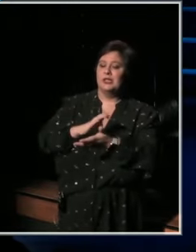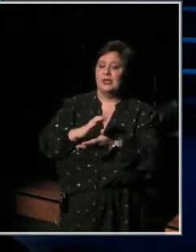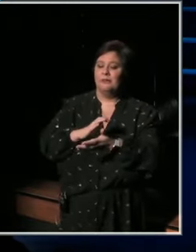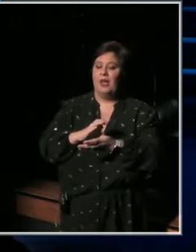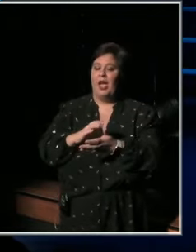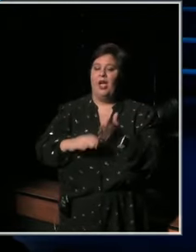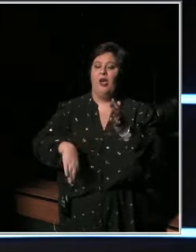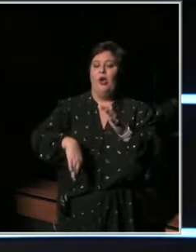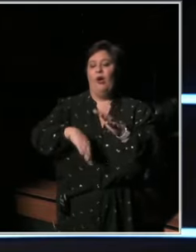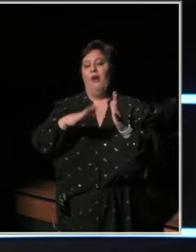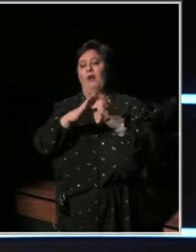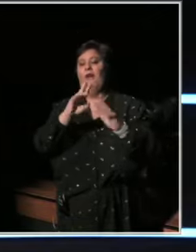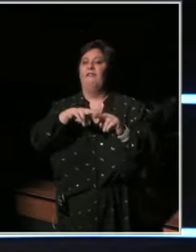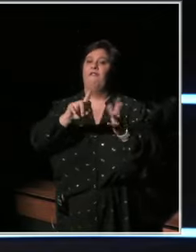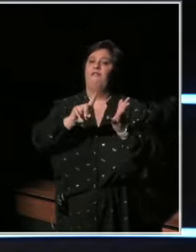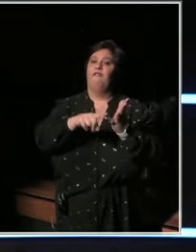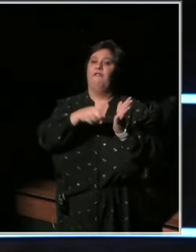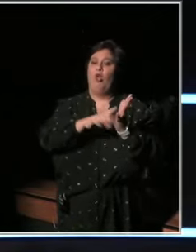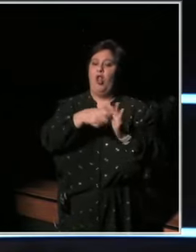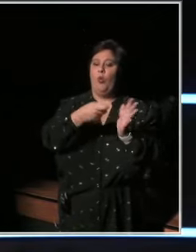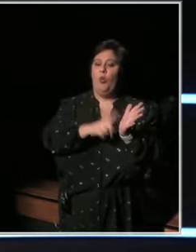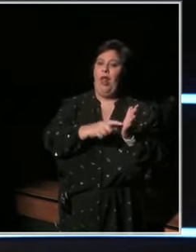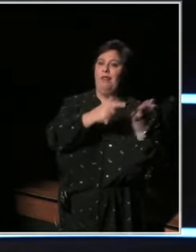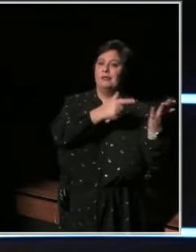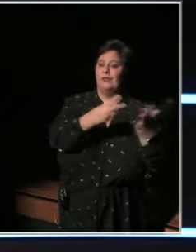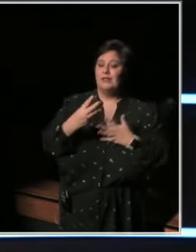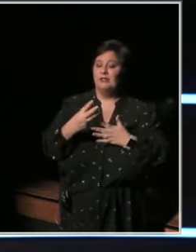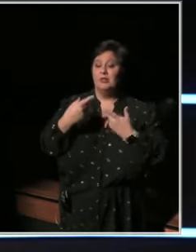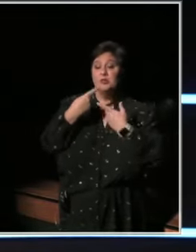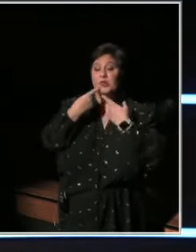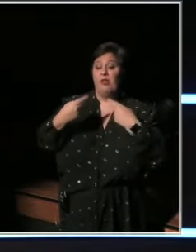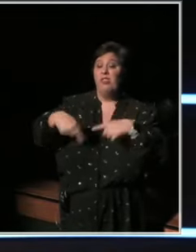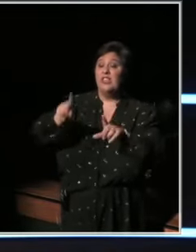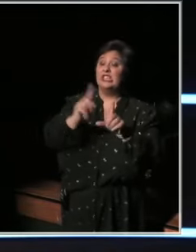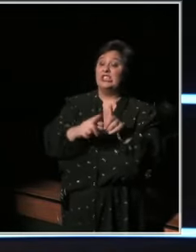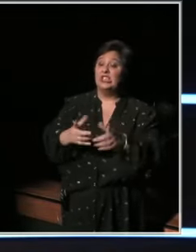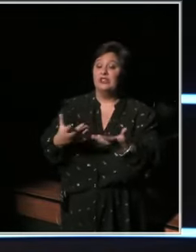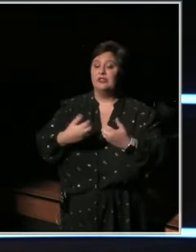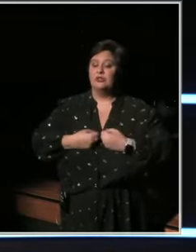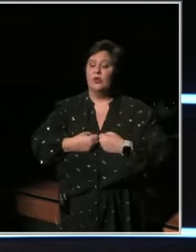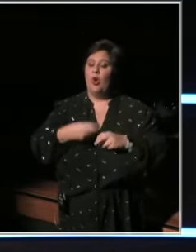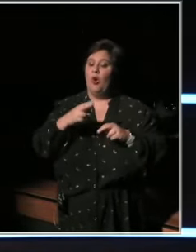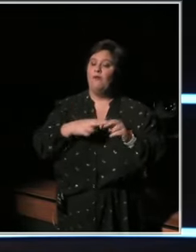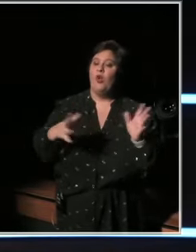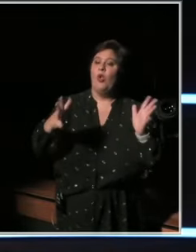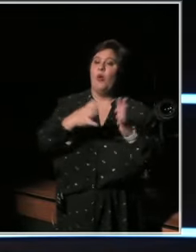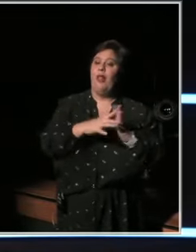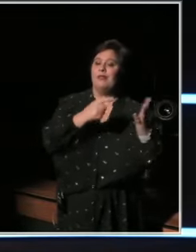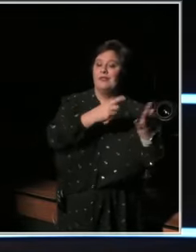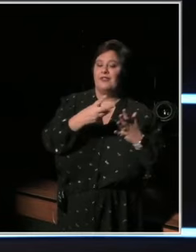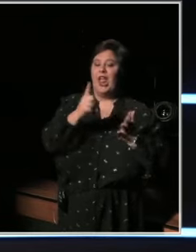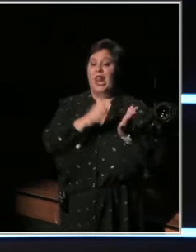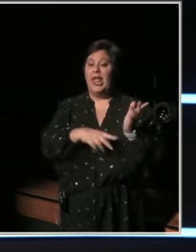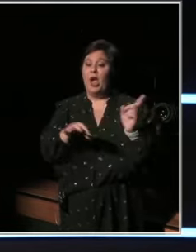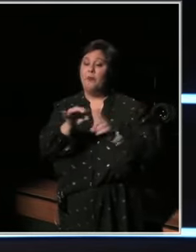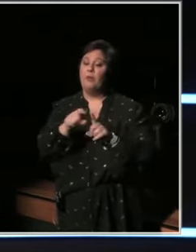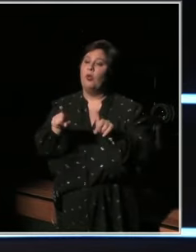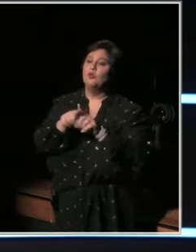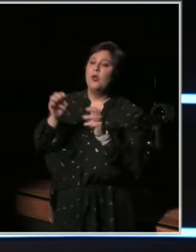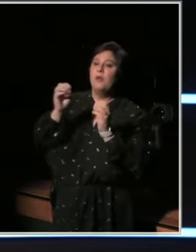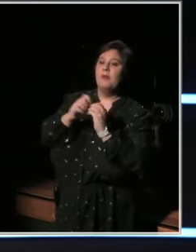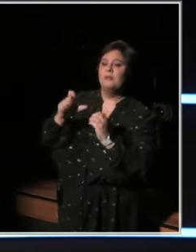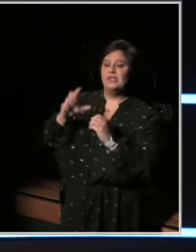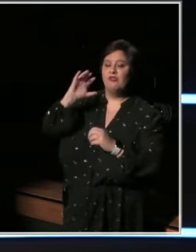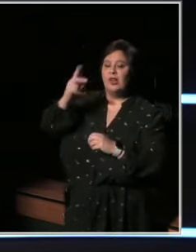Fullwell 73. And to announce this year's recipient, please welcome Fullwell 73's Leo Perlman and BBC